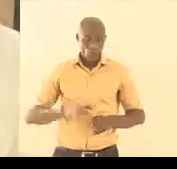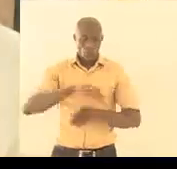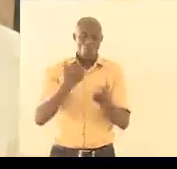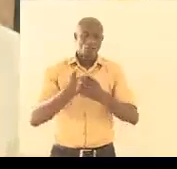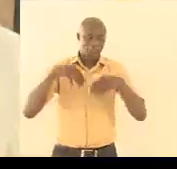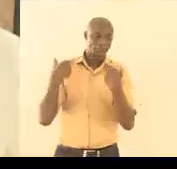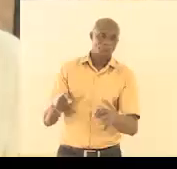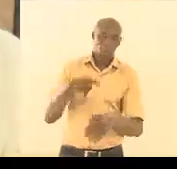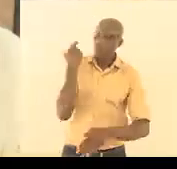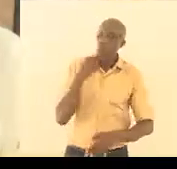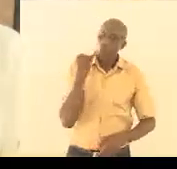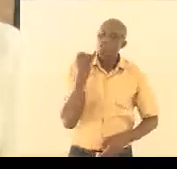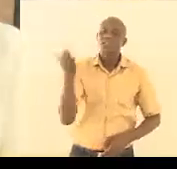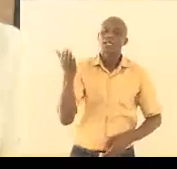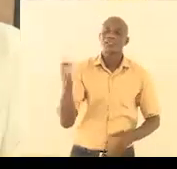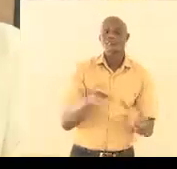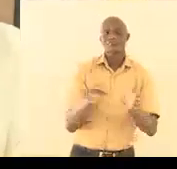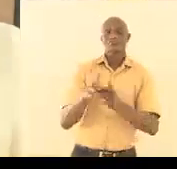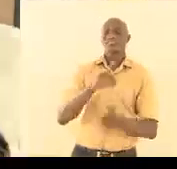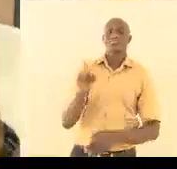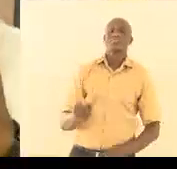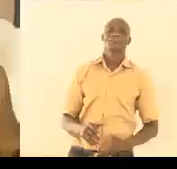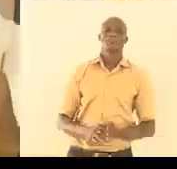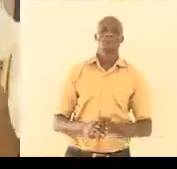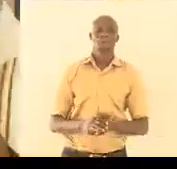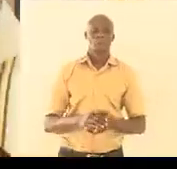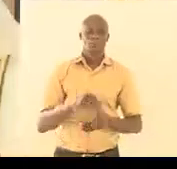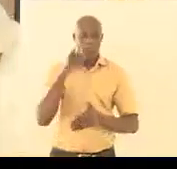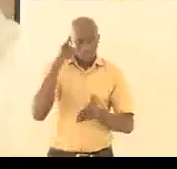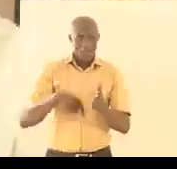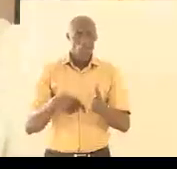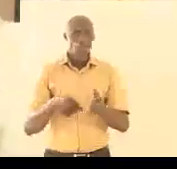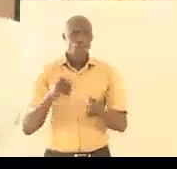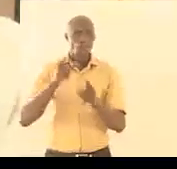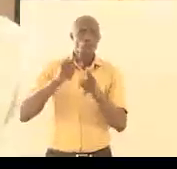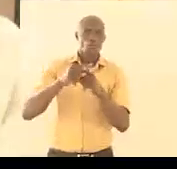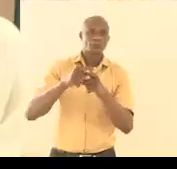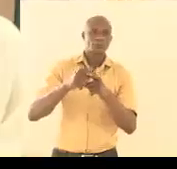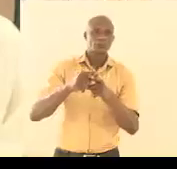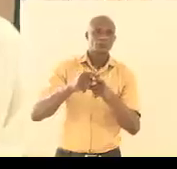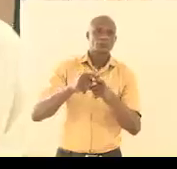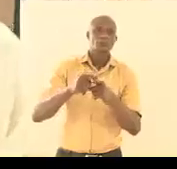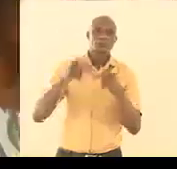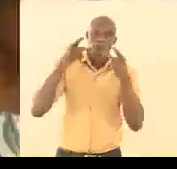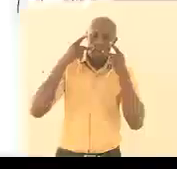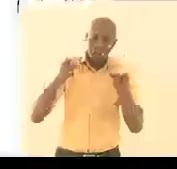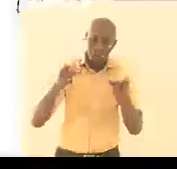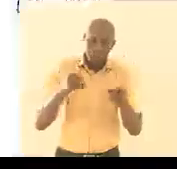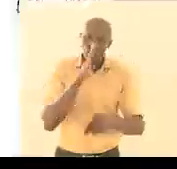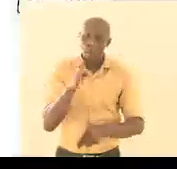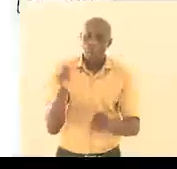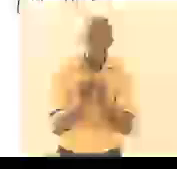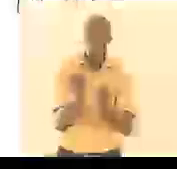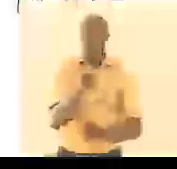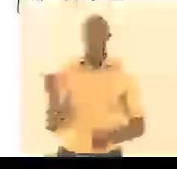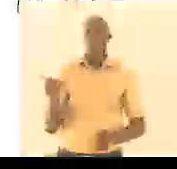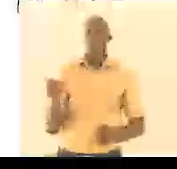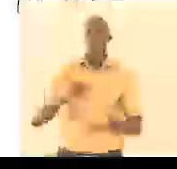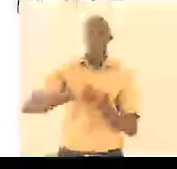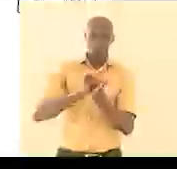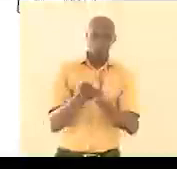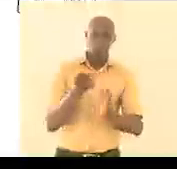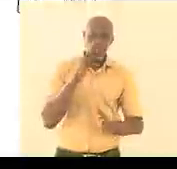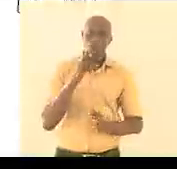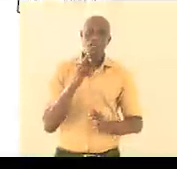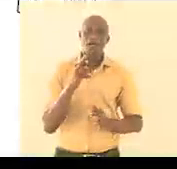all is lost, who is there? Jesus is there. And what kind of words does he pronounce? Peace be with you.